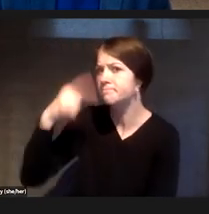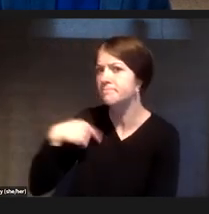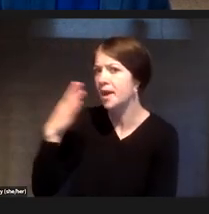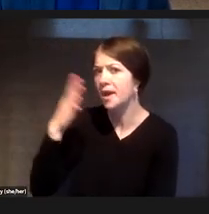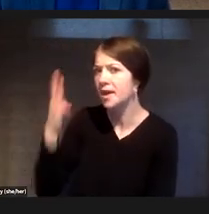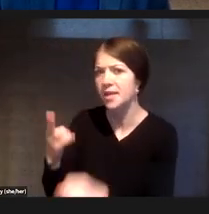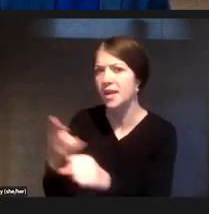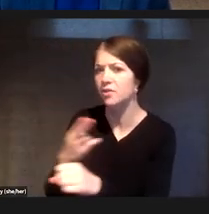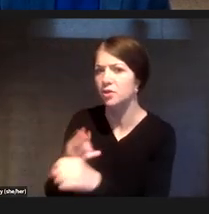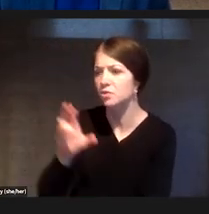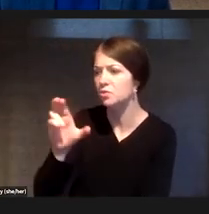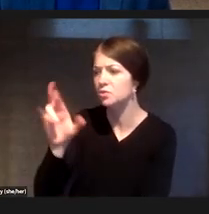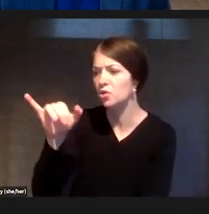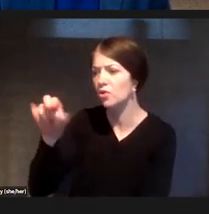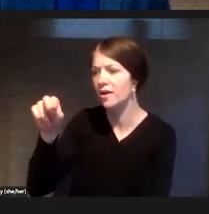that aren't labeled.